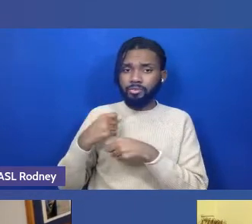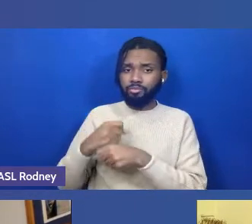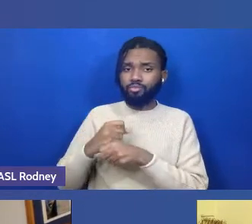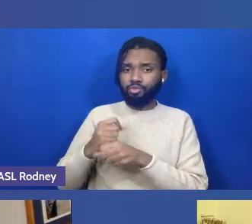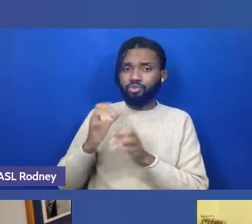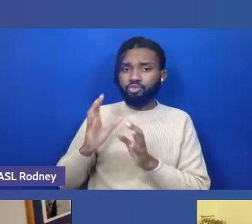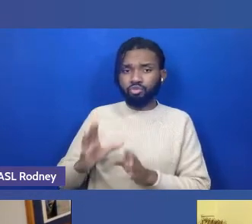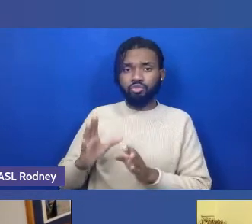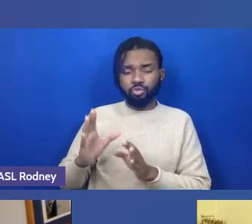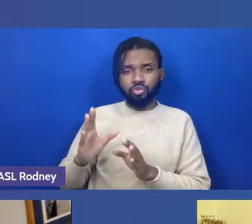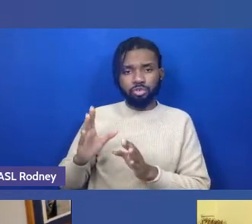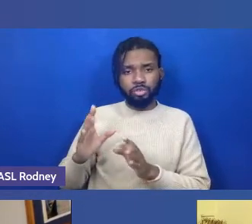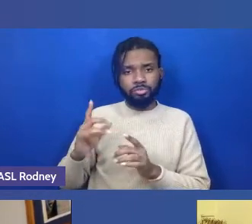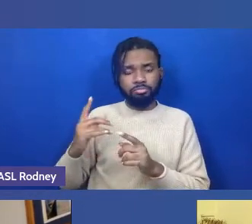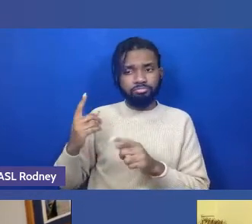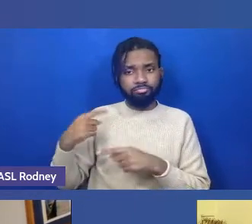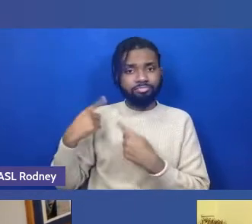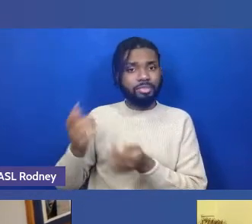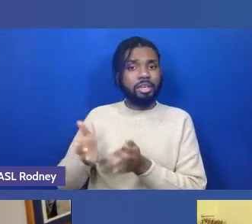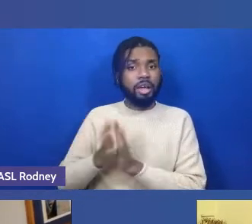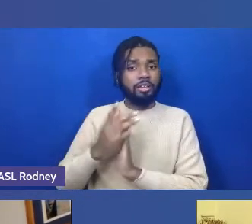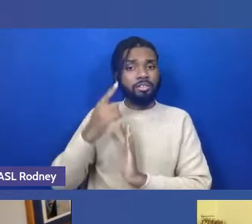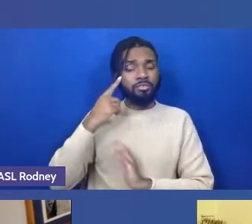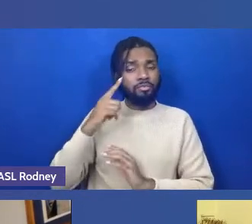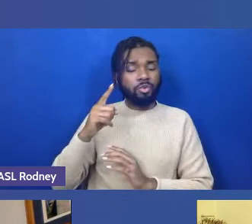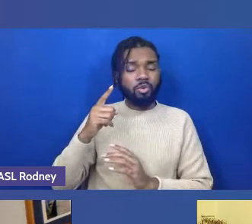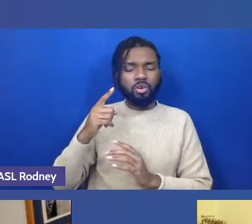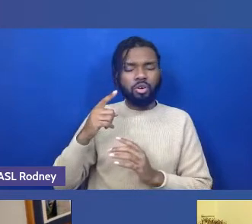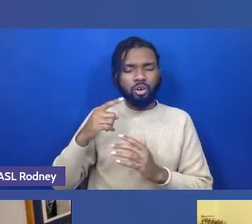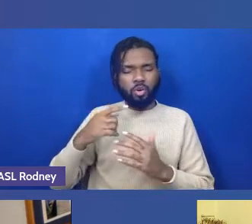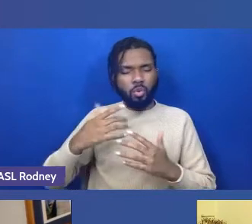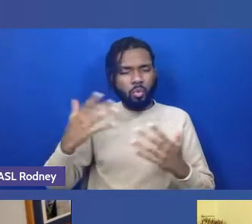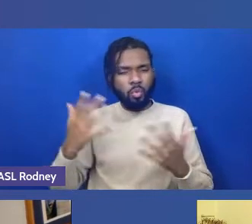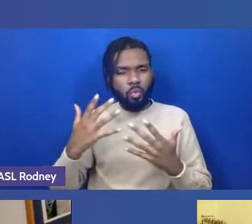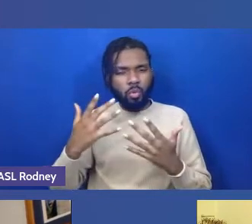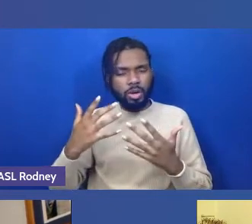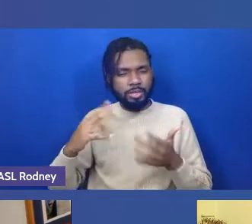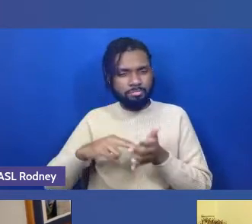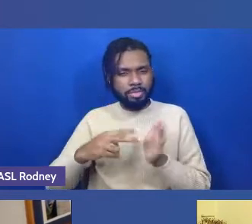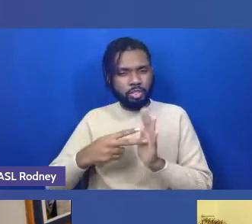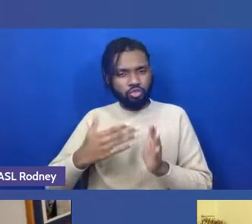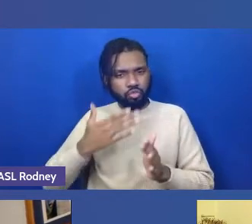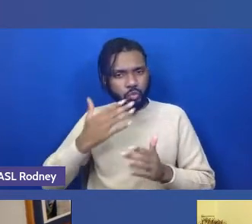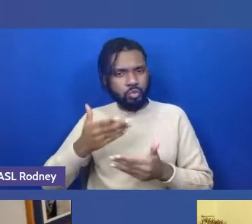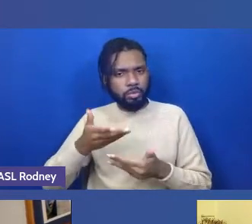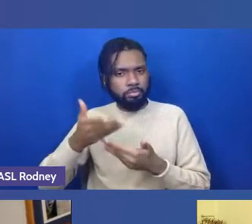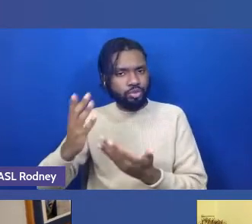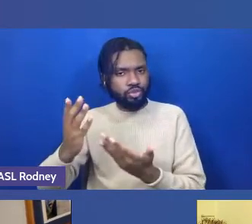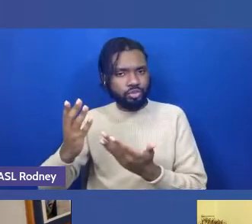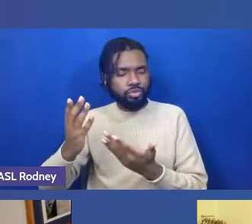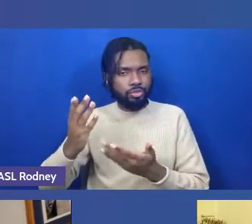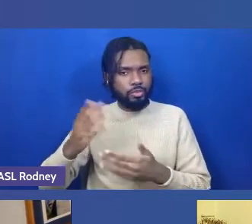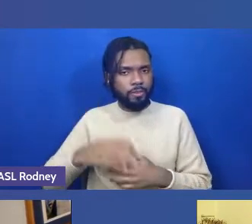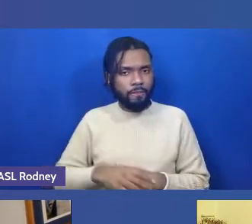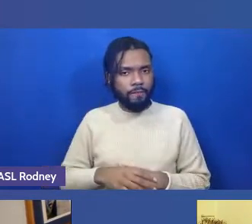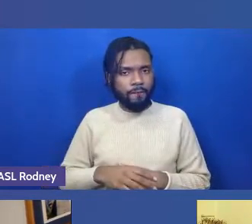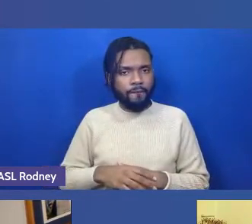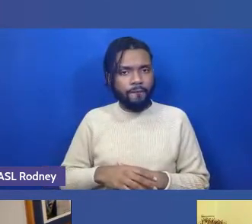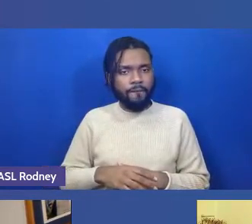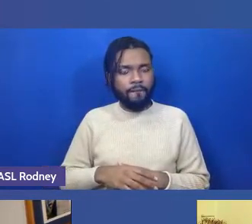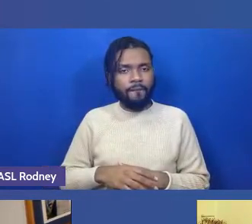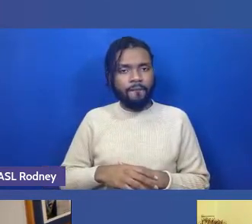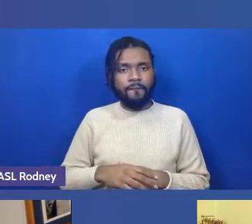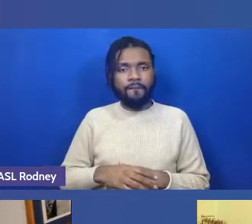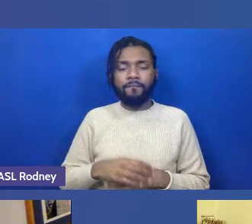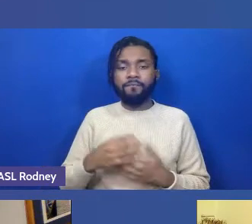been asking for in this moment, is like, what constitutes a good pitch? Mm. You know? And, you know, being the